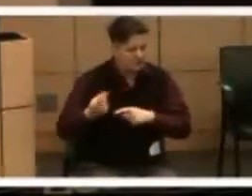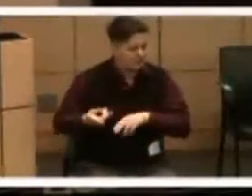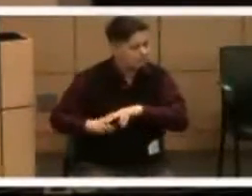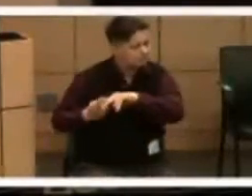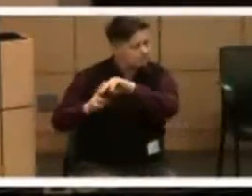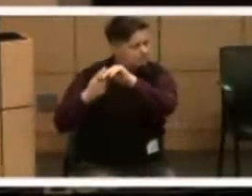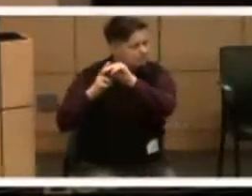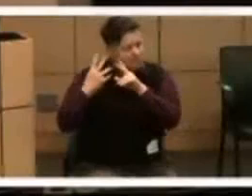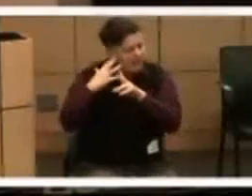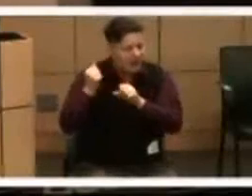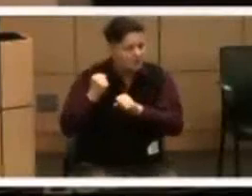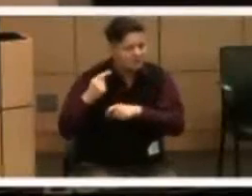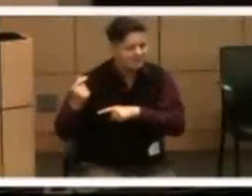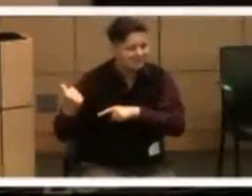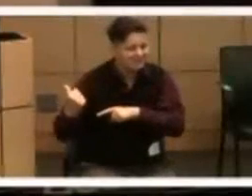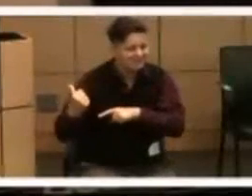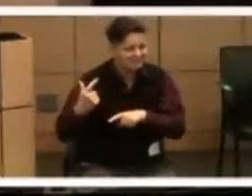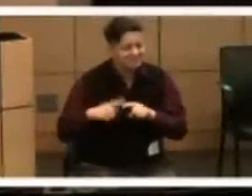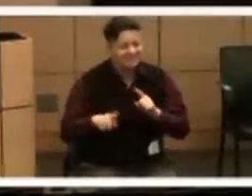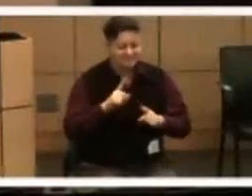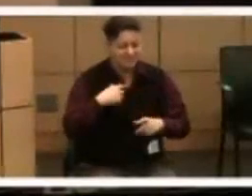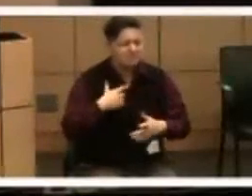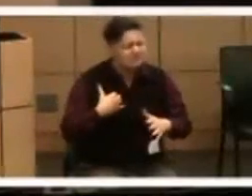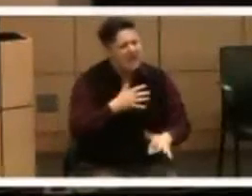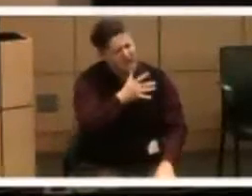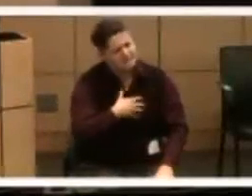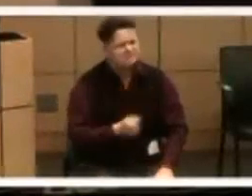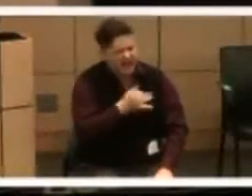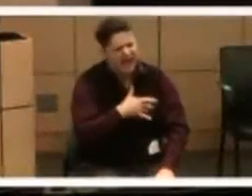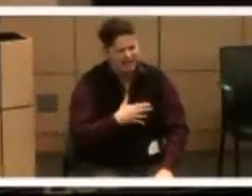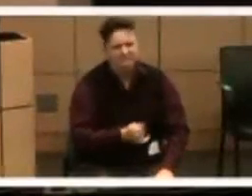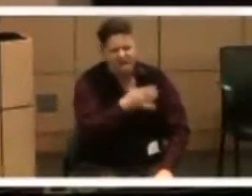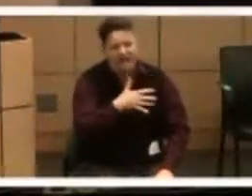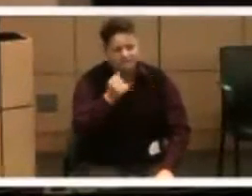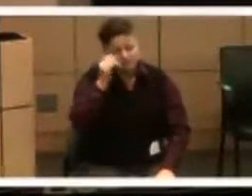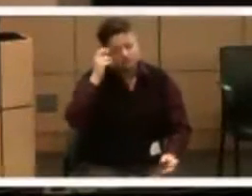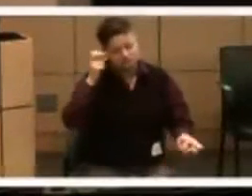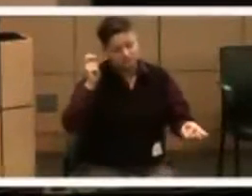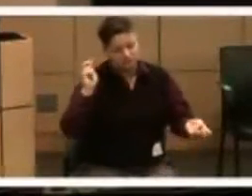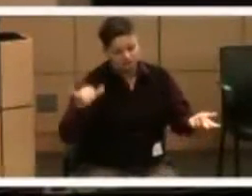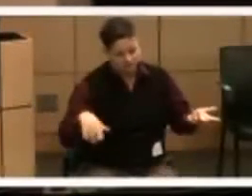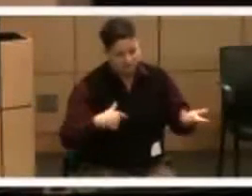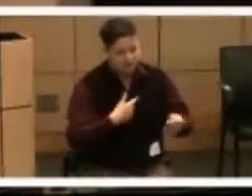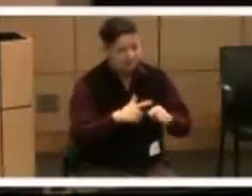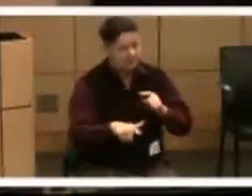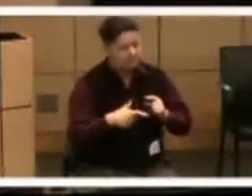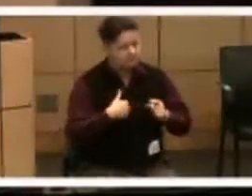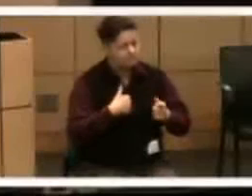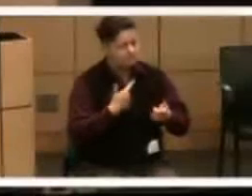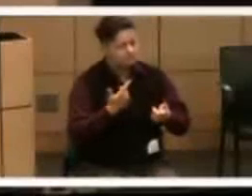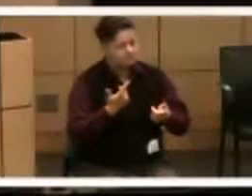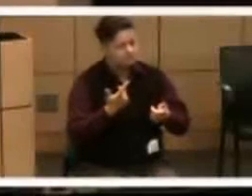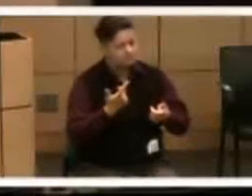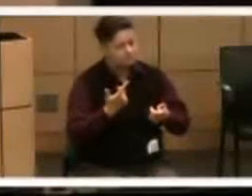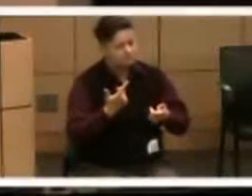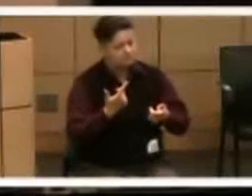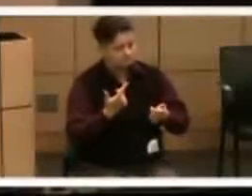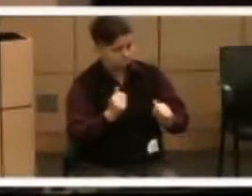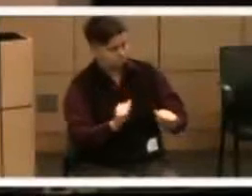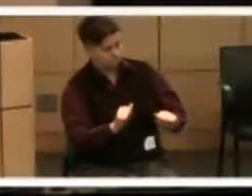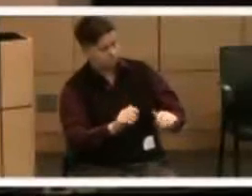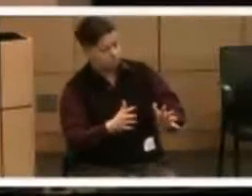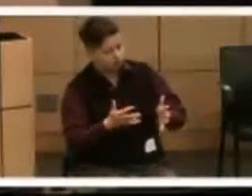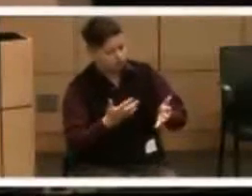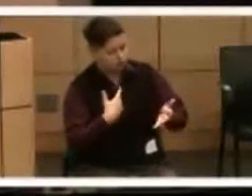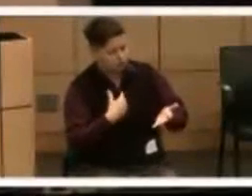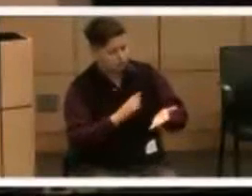those are what we're really getting at. But whether, if you just listen to that passively, would you actually come in and learn properties, you